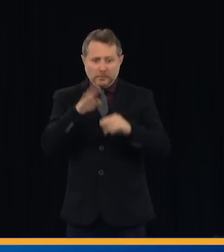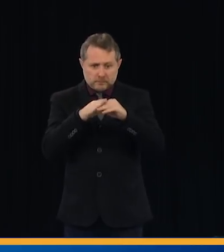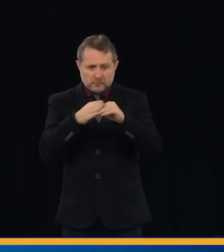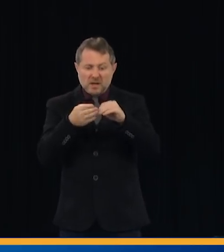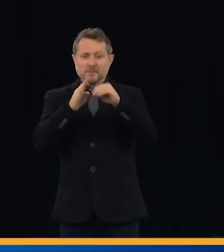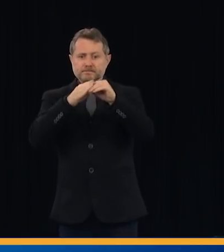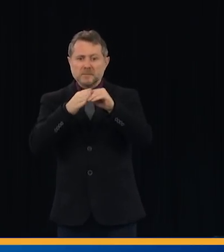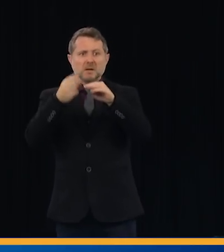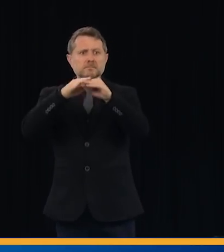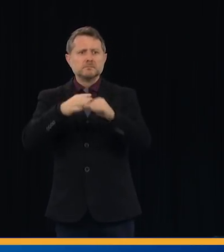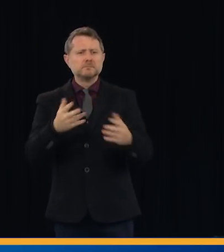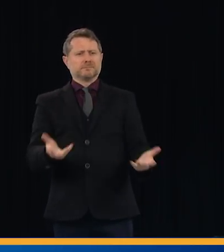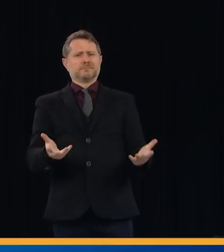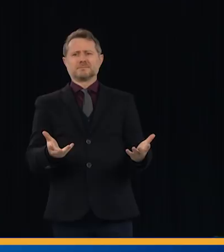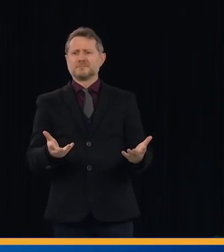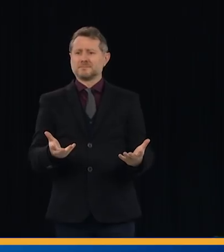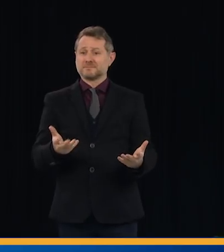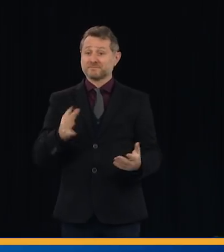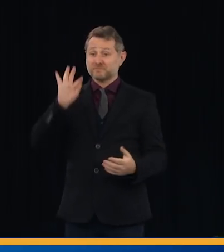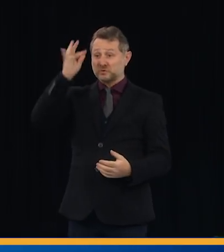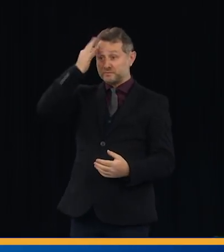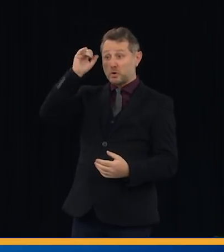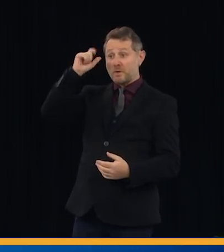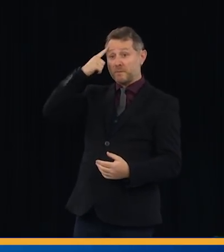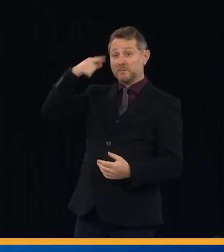So if the federal government